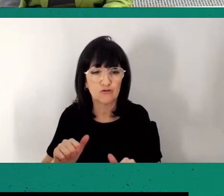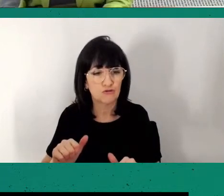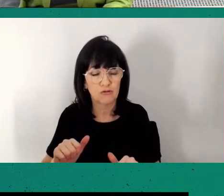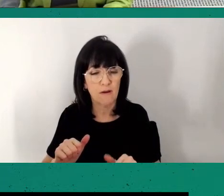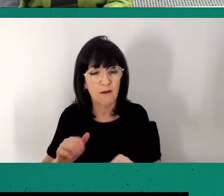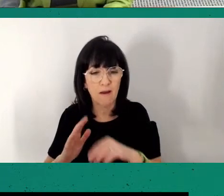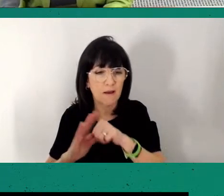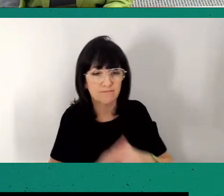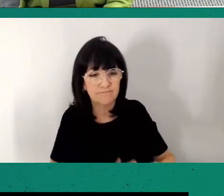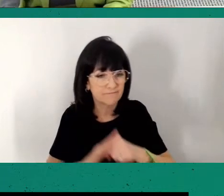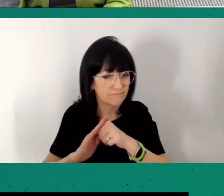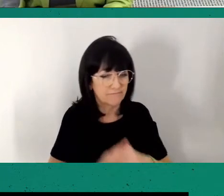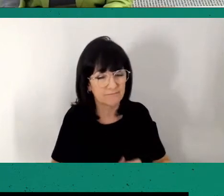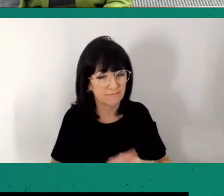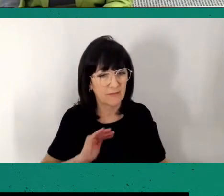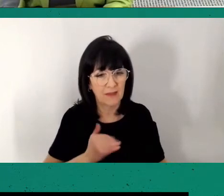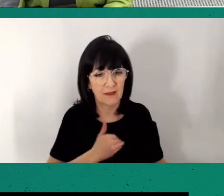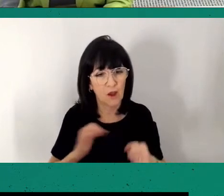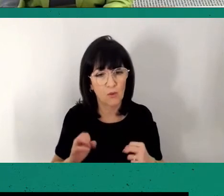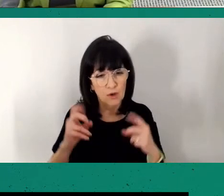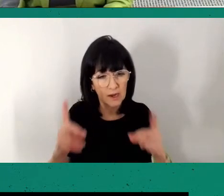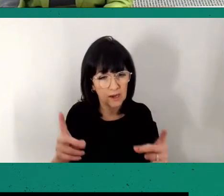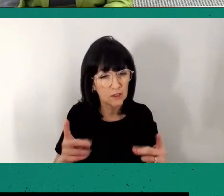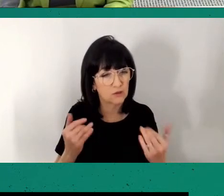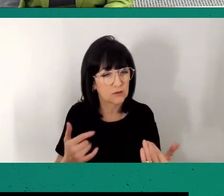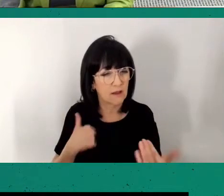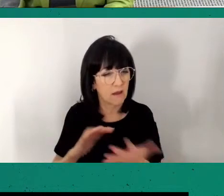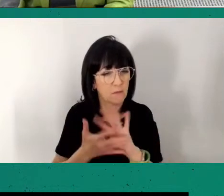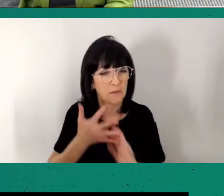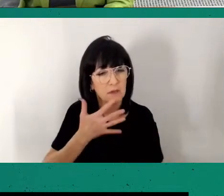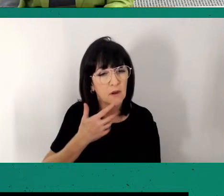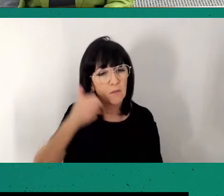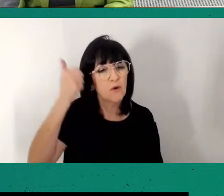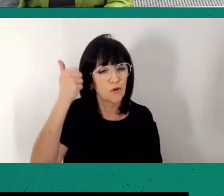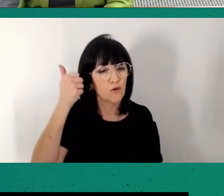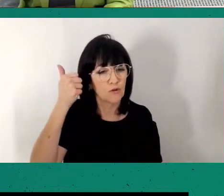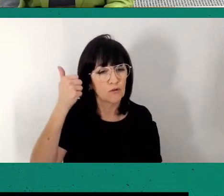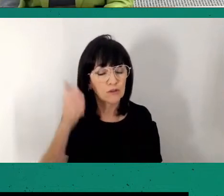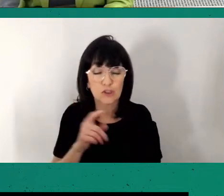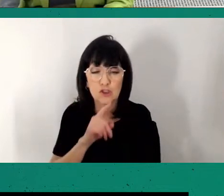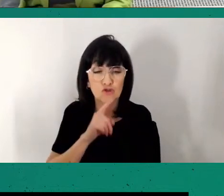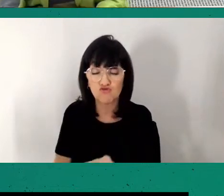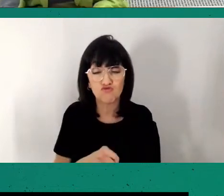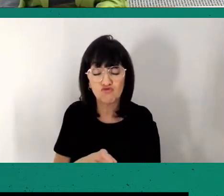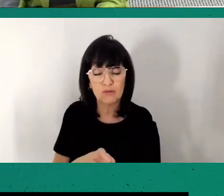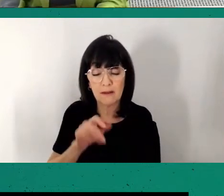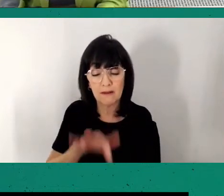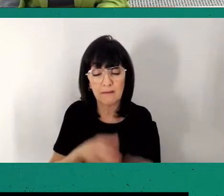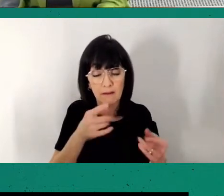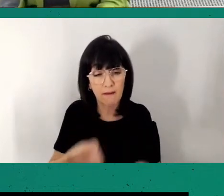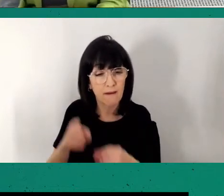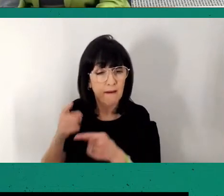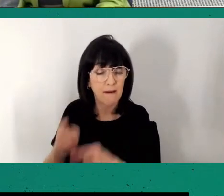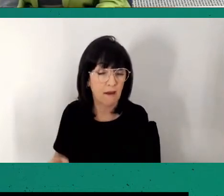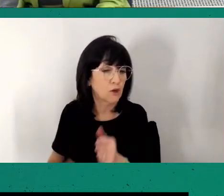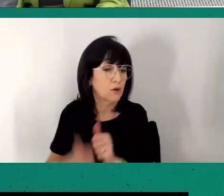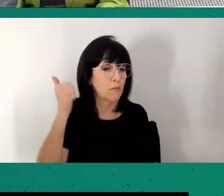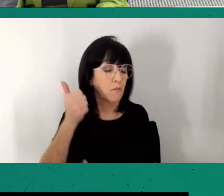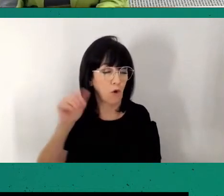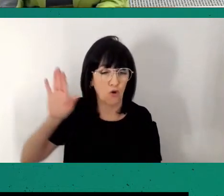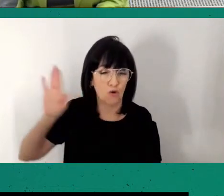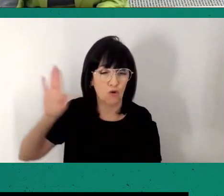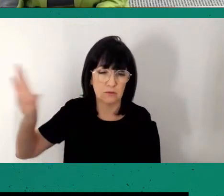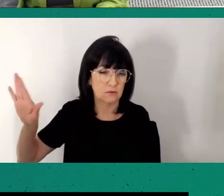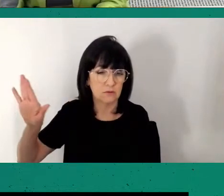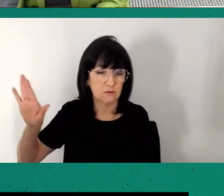But as I have gotten older, I realized that it was flawed because of fear. The fear that grew from many